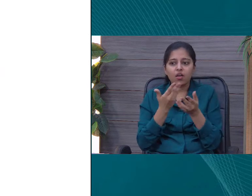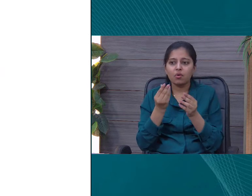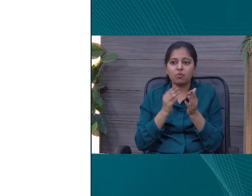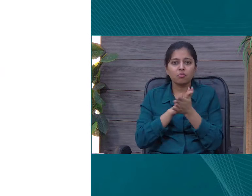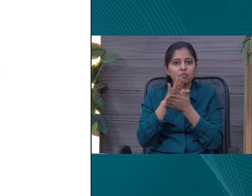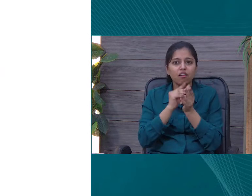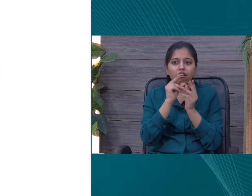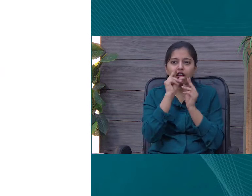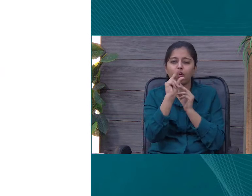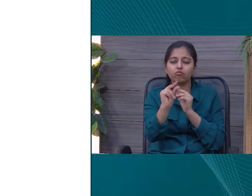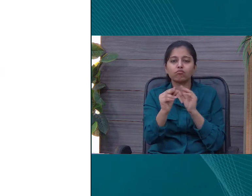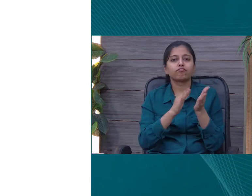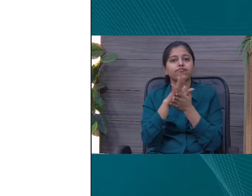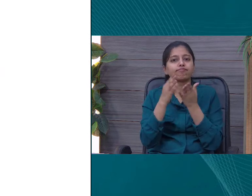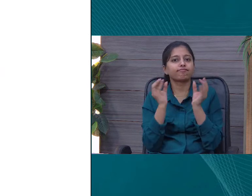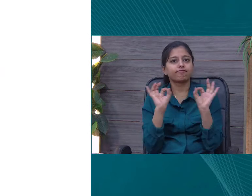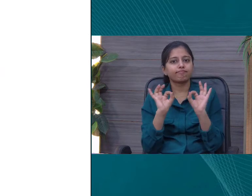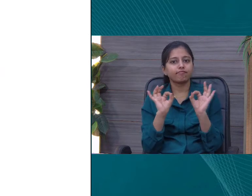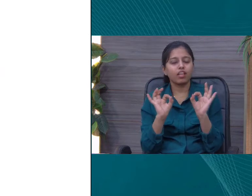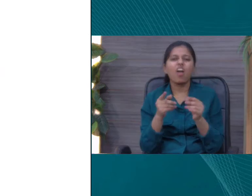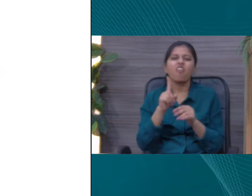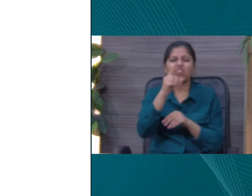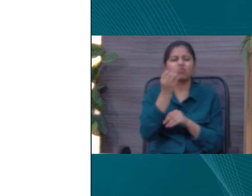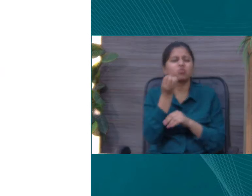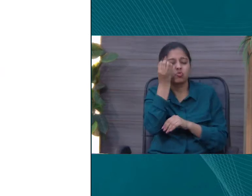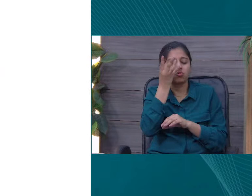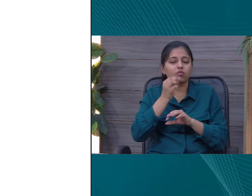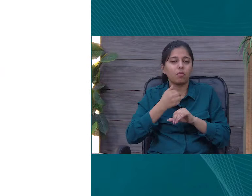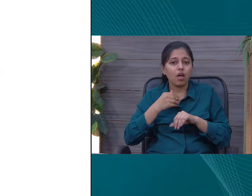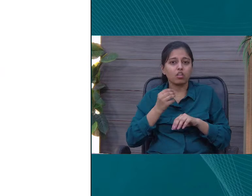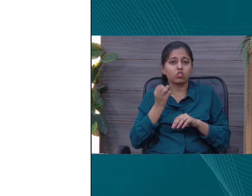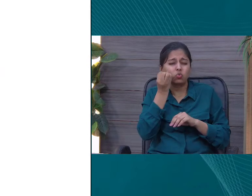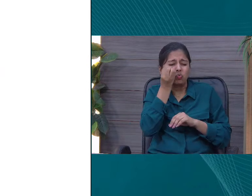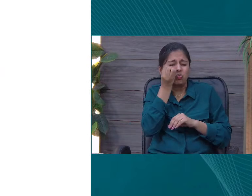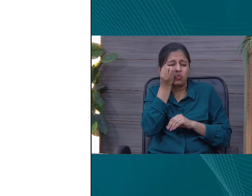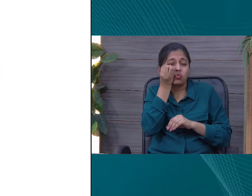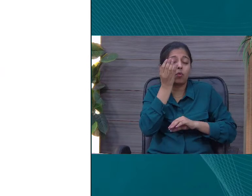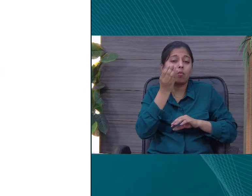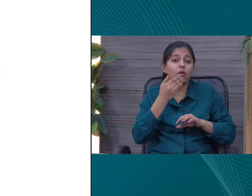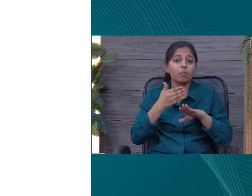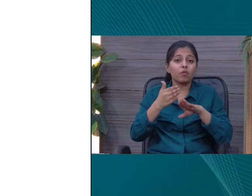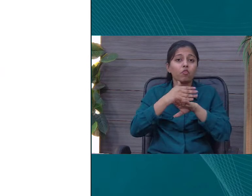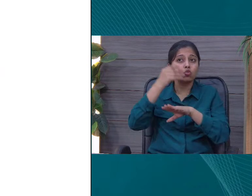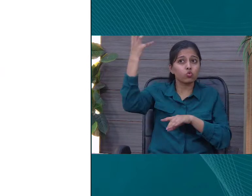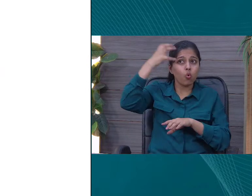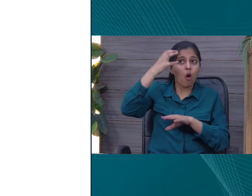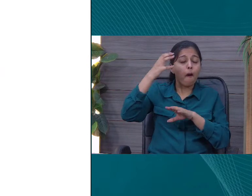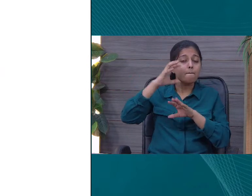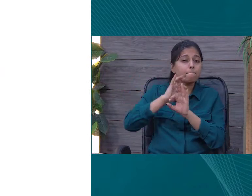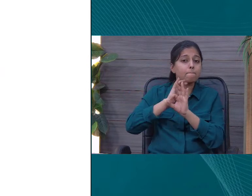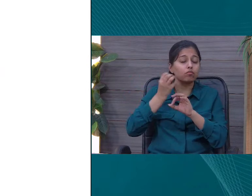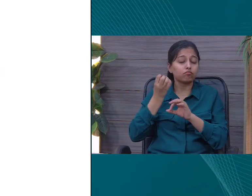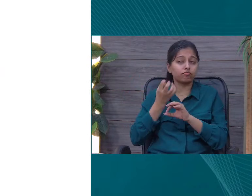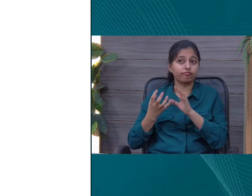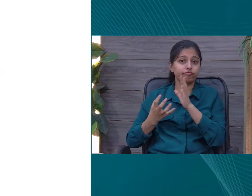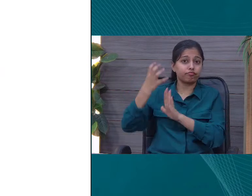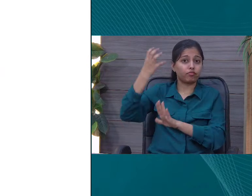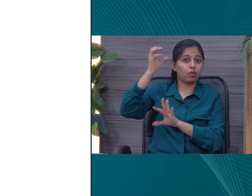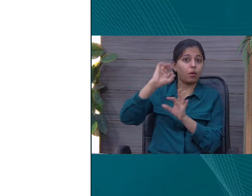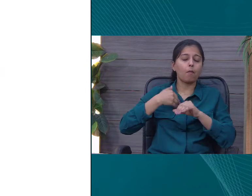at all. One morning, very early, before the sun, I was